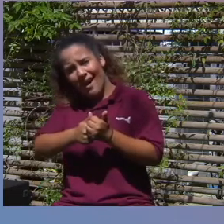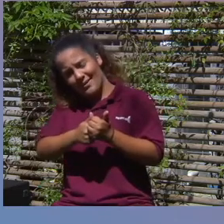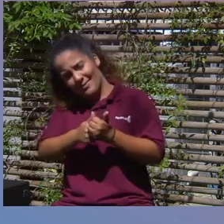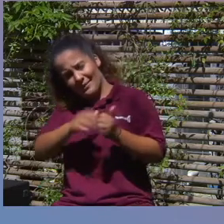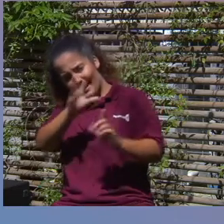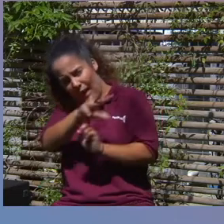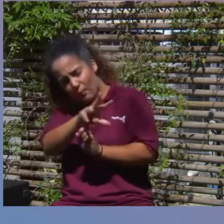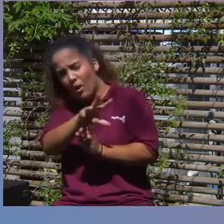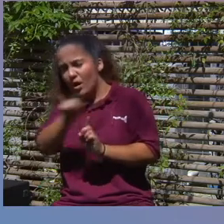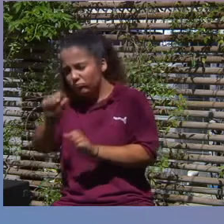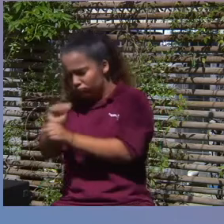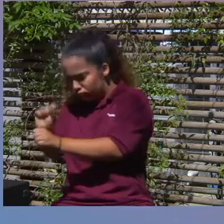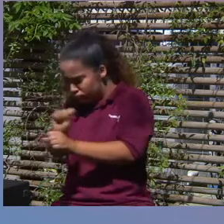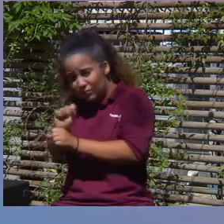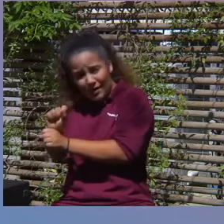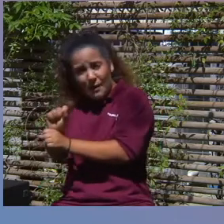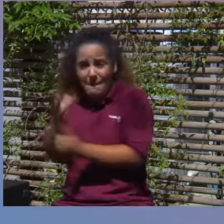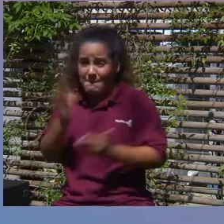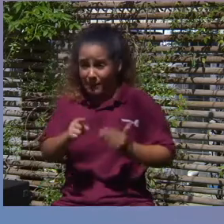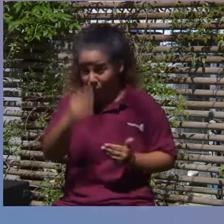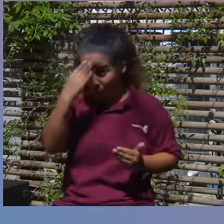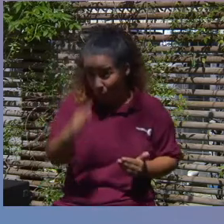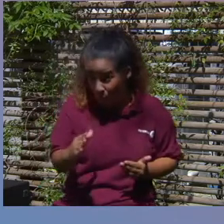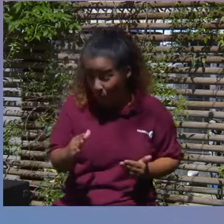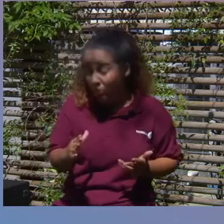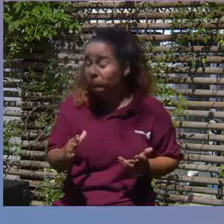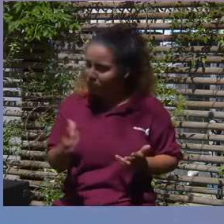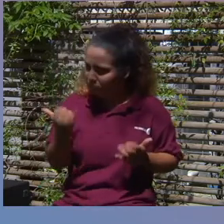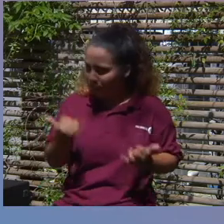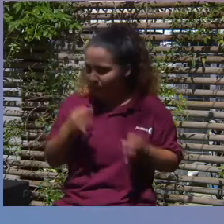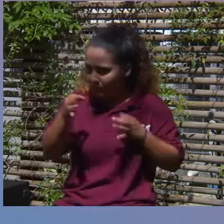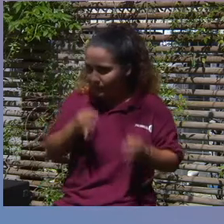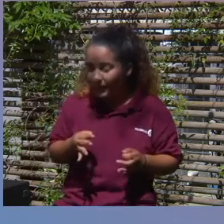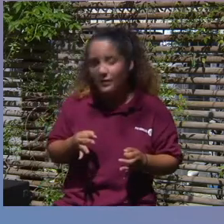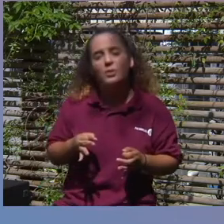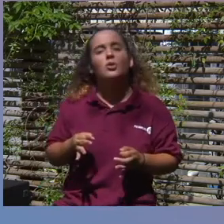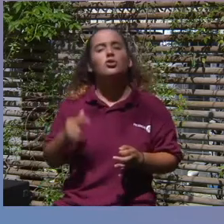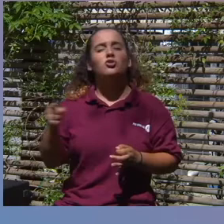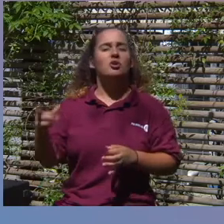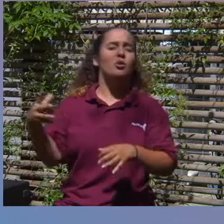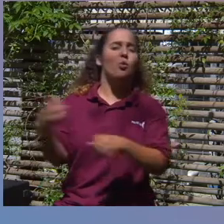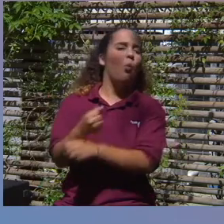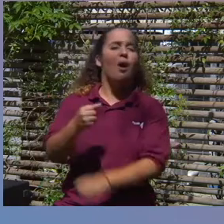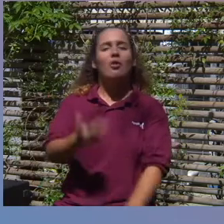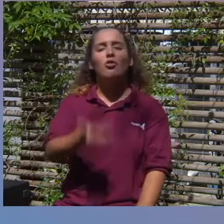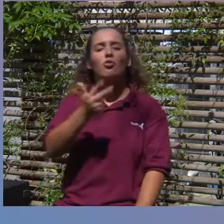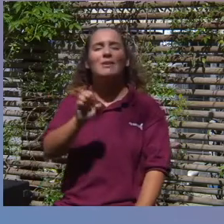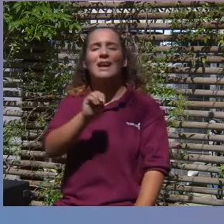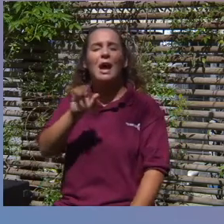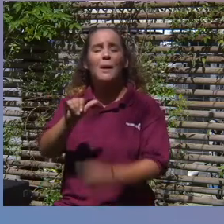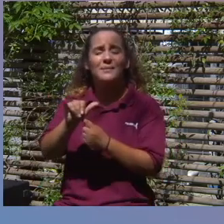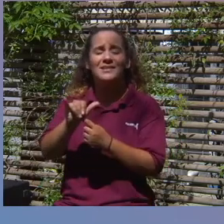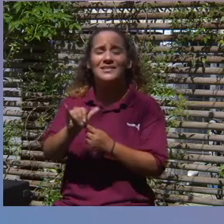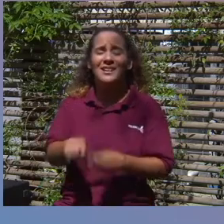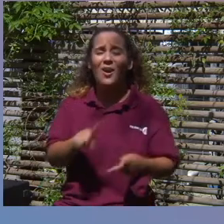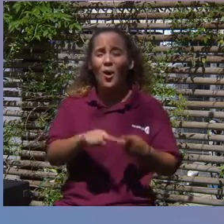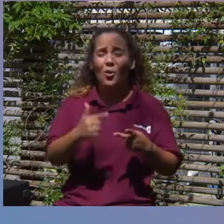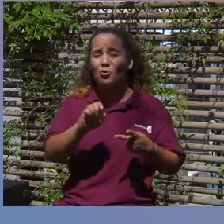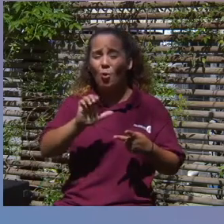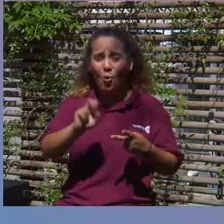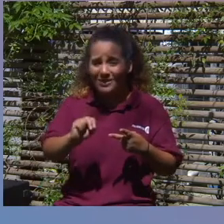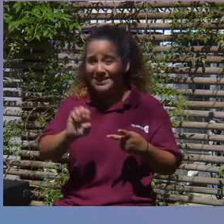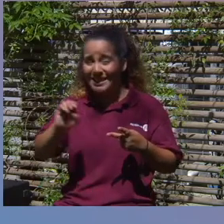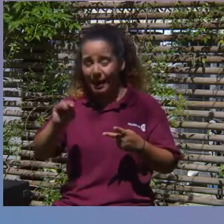things. What you may not know, right, is she also has won 3 Emmys. A Golden Globe, 5